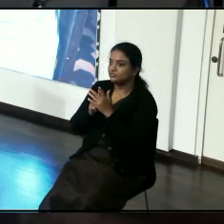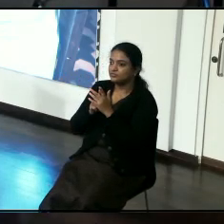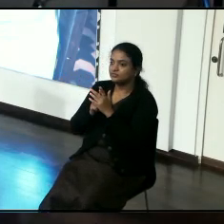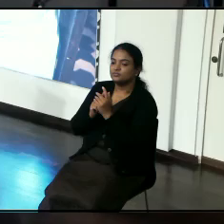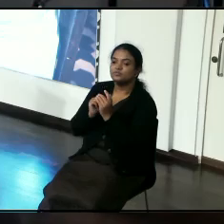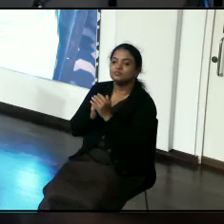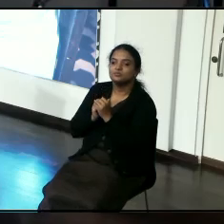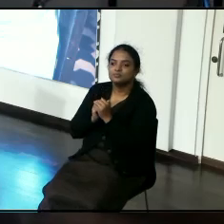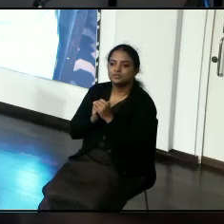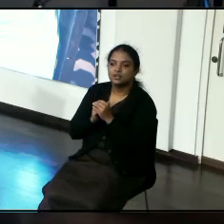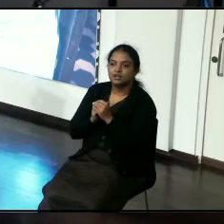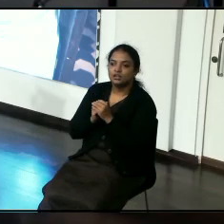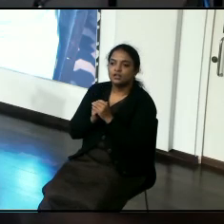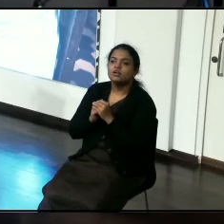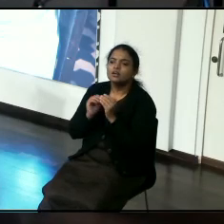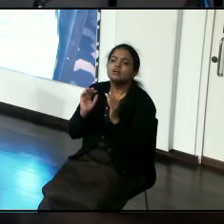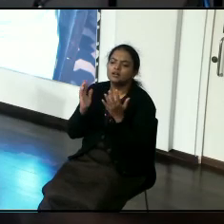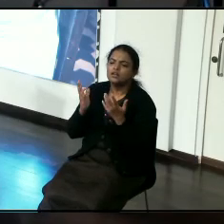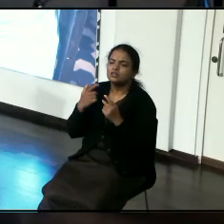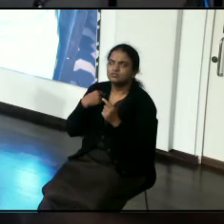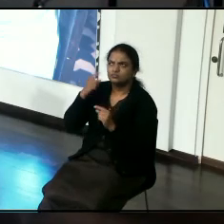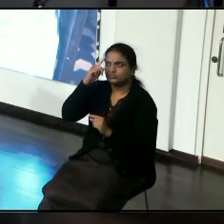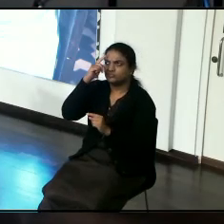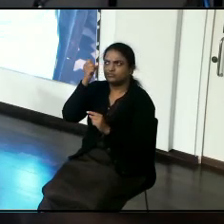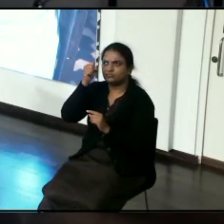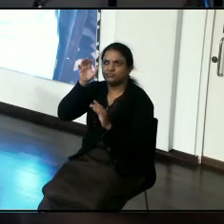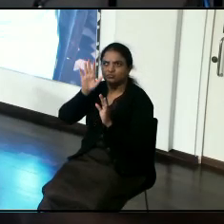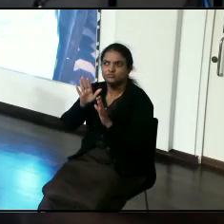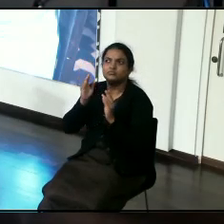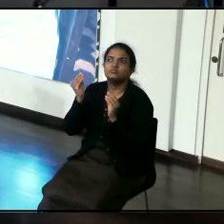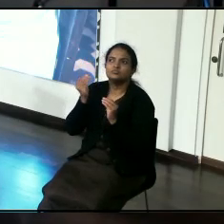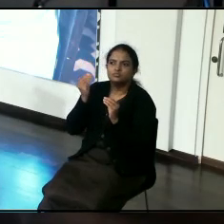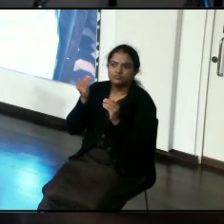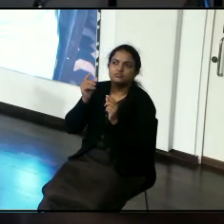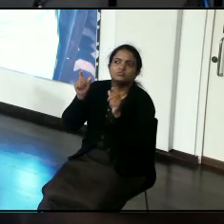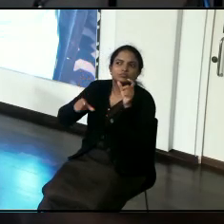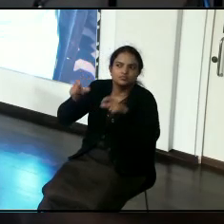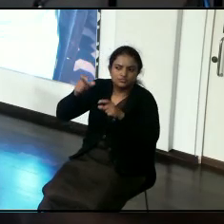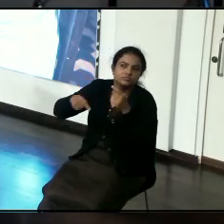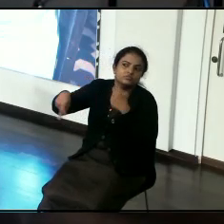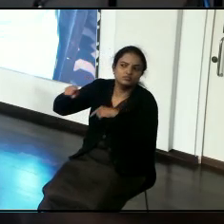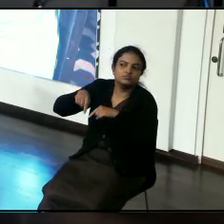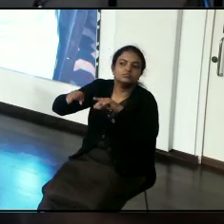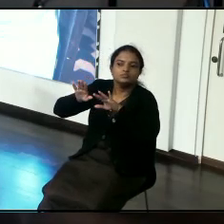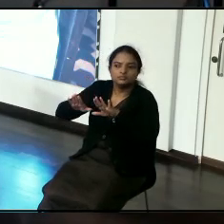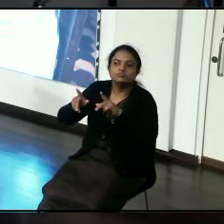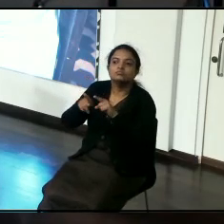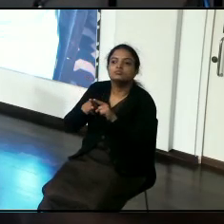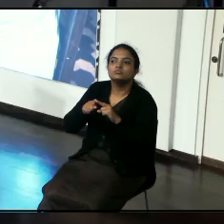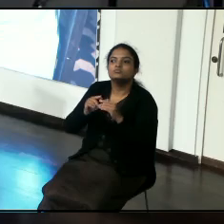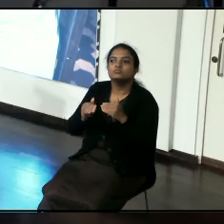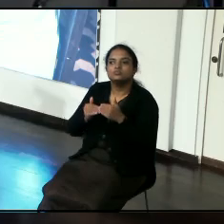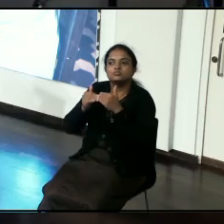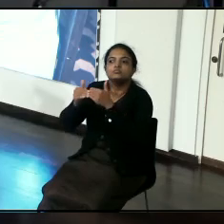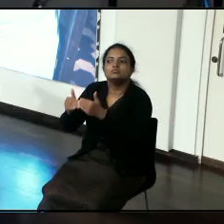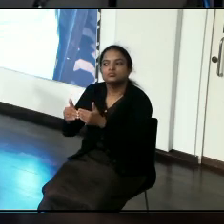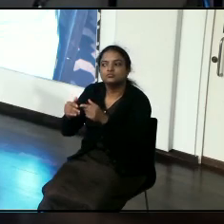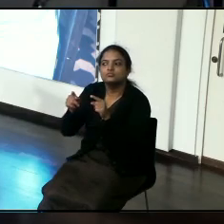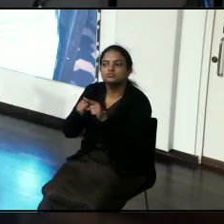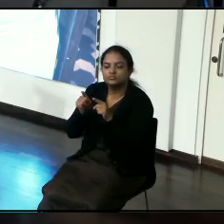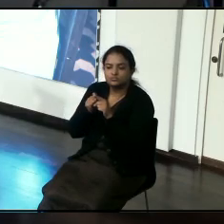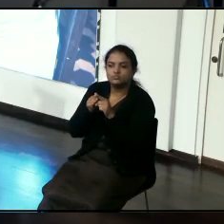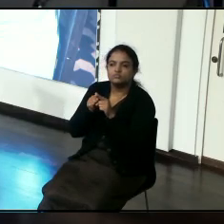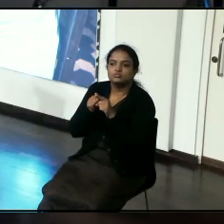iconic hippies. So he holds memory. He's a real keeper in that sense. And then we have, Maria Teresa